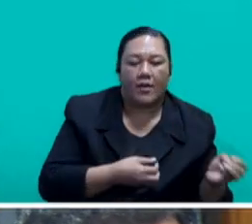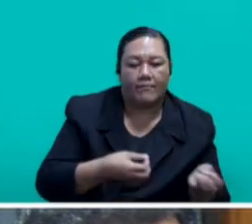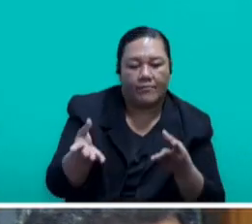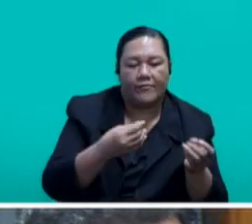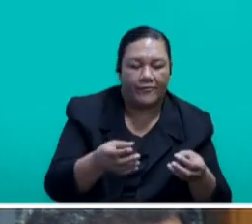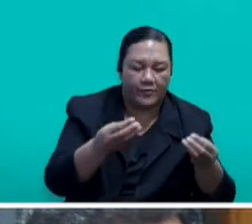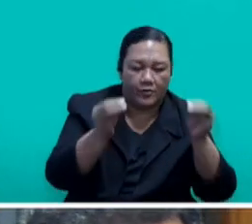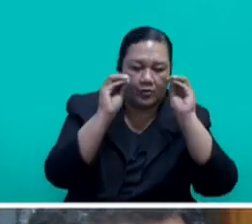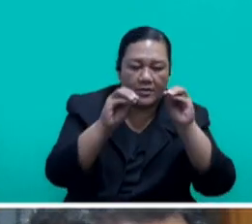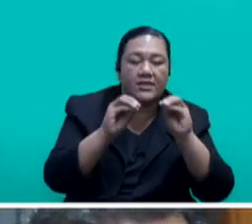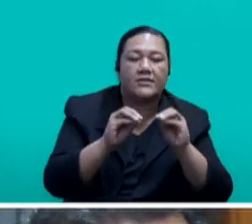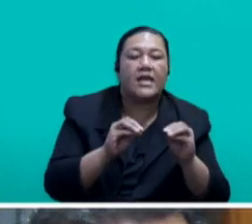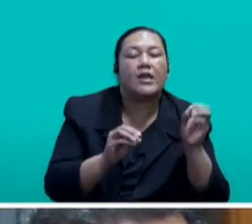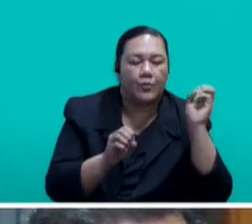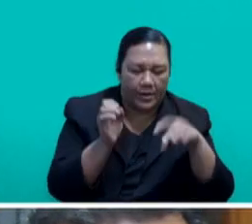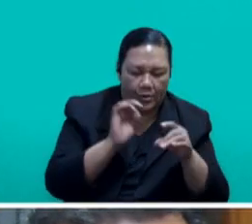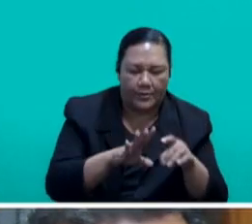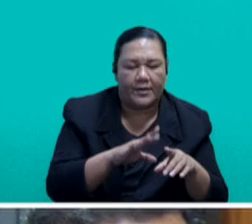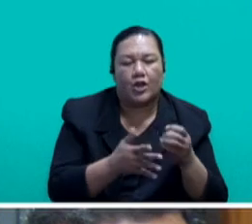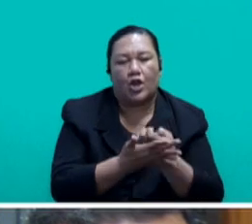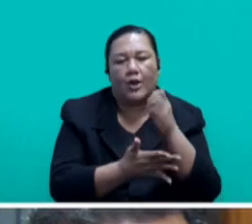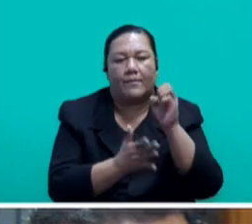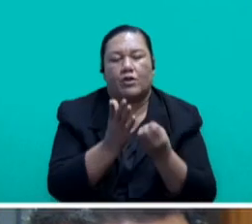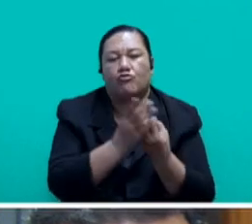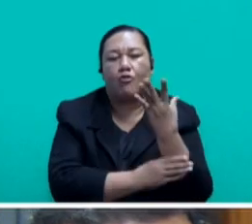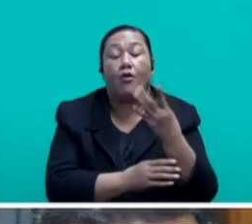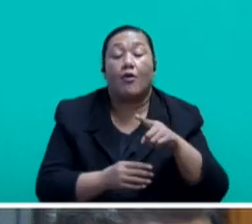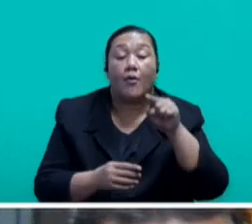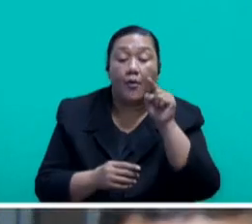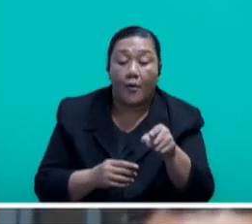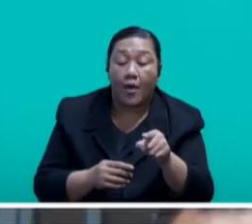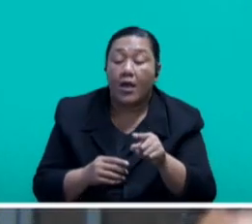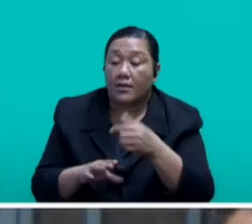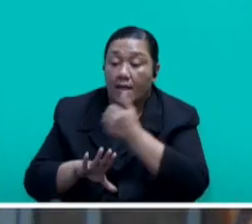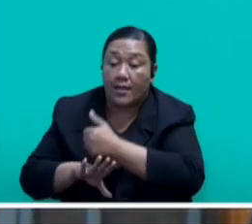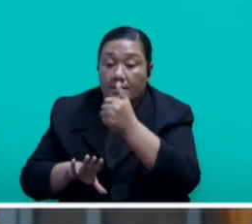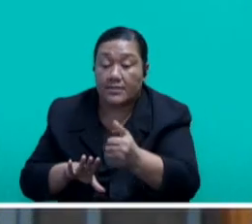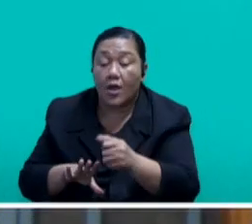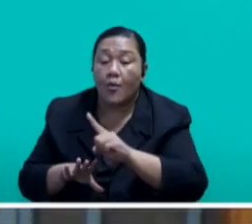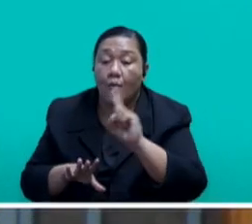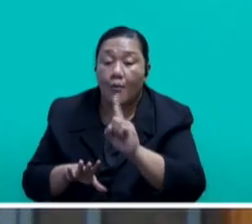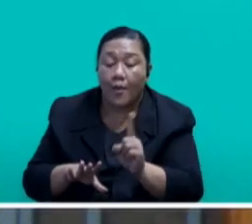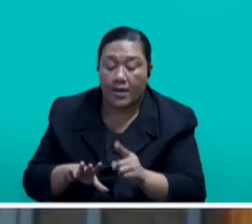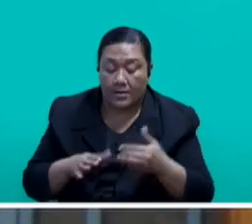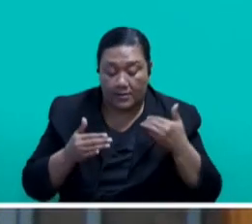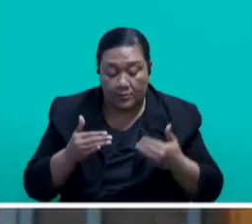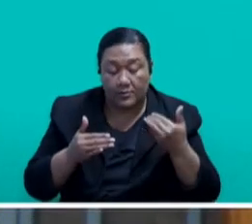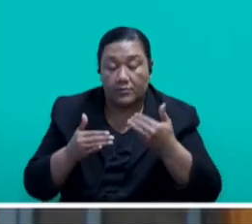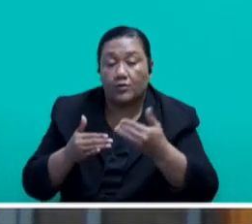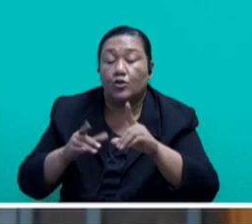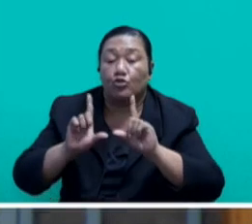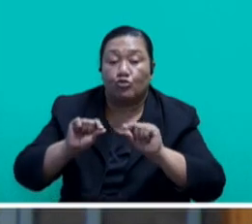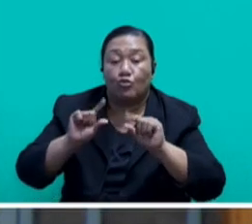Mr. Speaker, sir, inclusive government remains an epitome of the coalition government as we endeavor